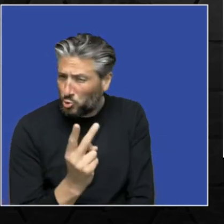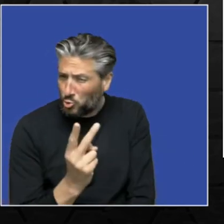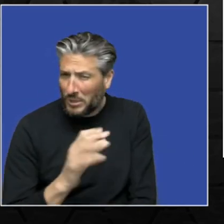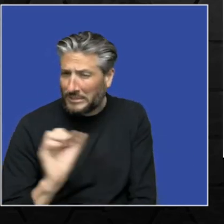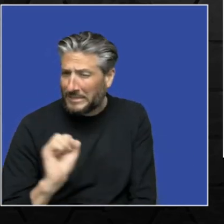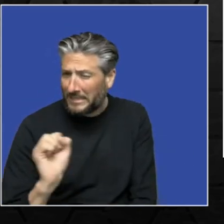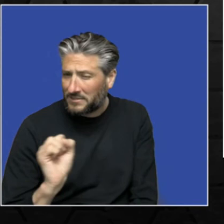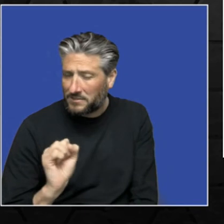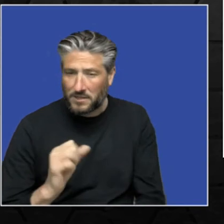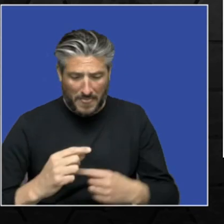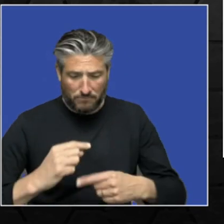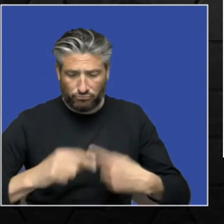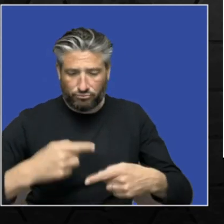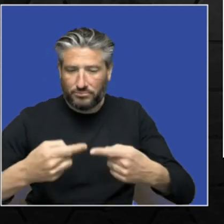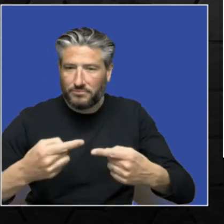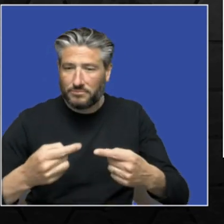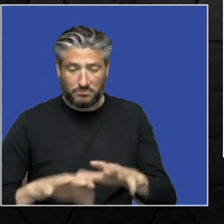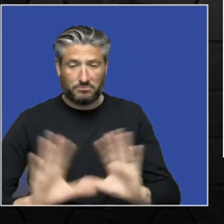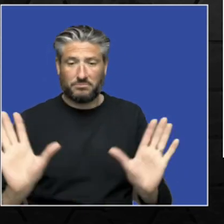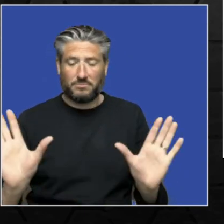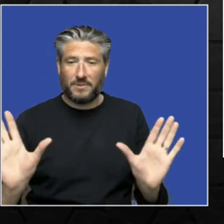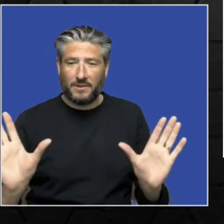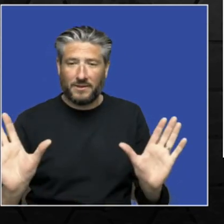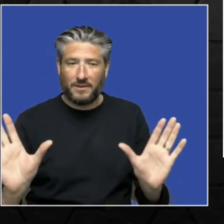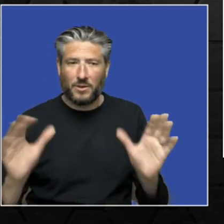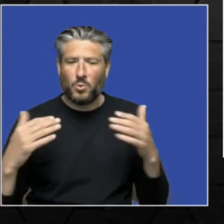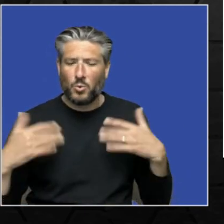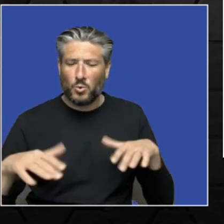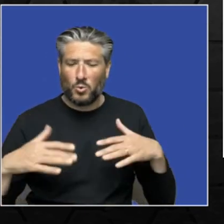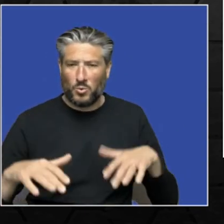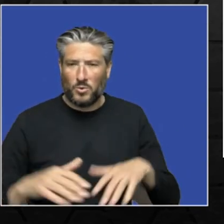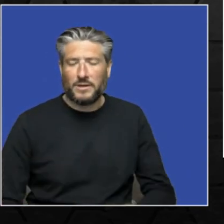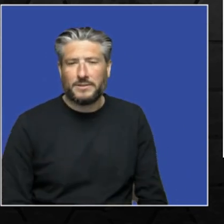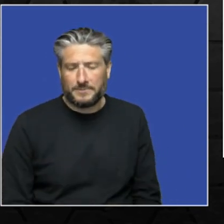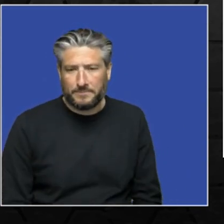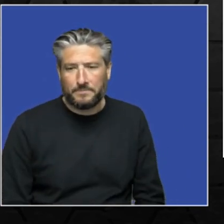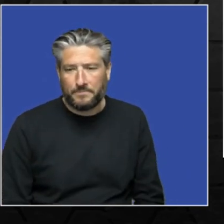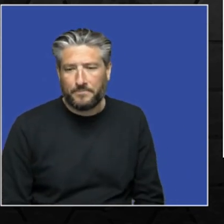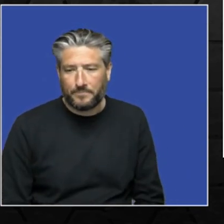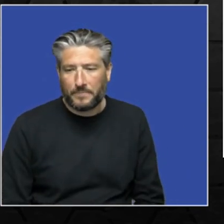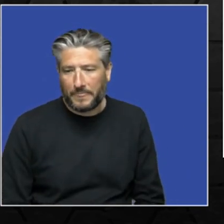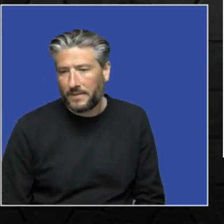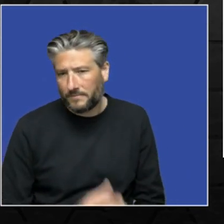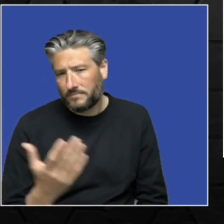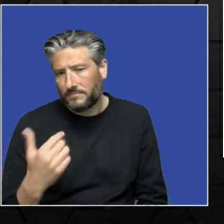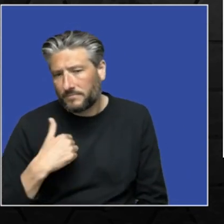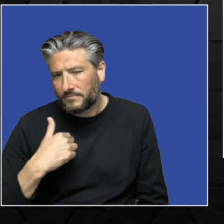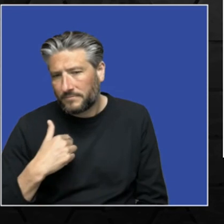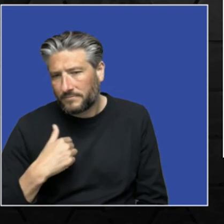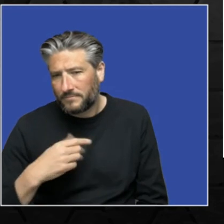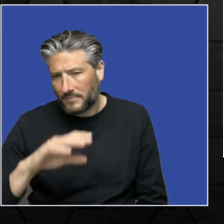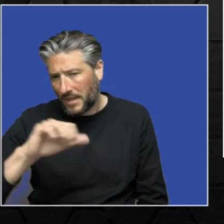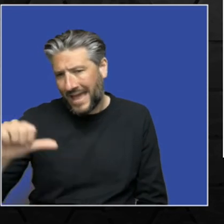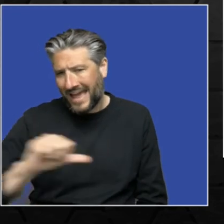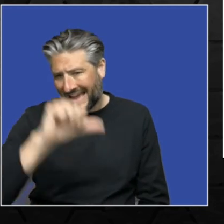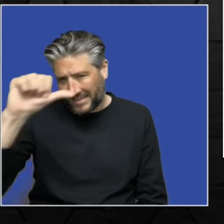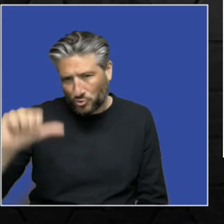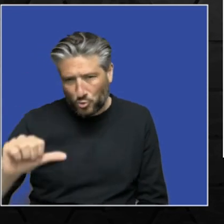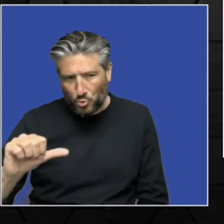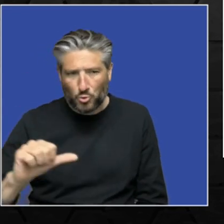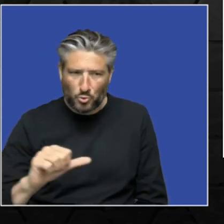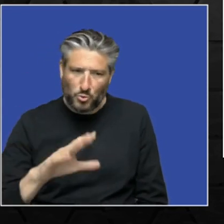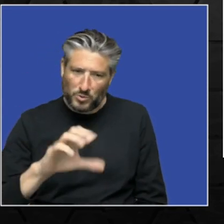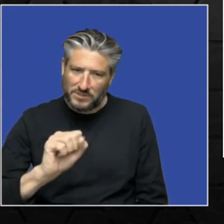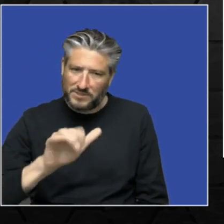a PySpark notebook on Synapse Studio, okay, using Azure Synapse Studio, and that PySpark notebook is running MML